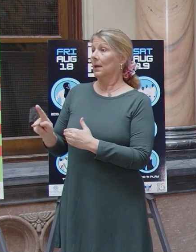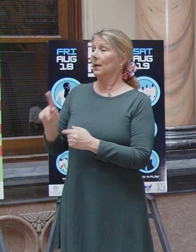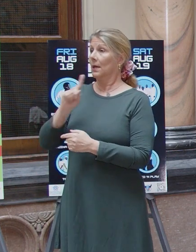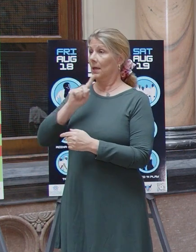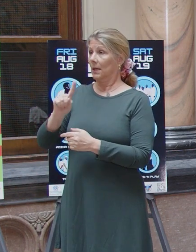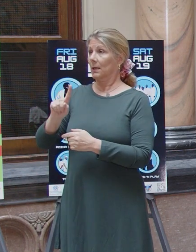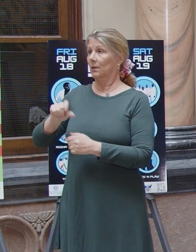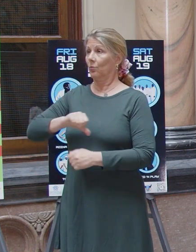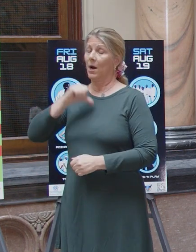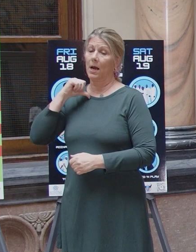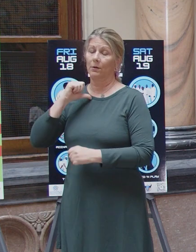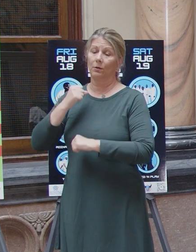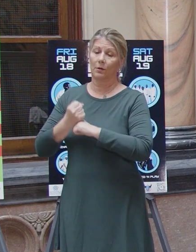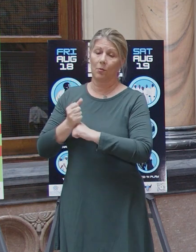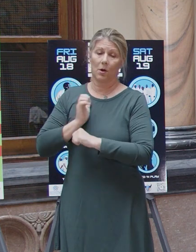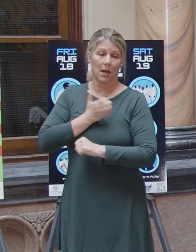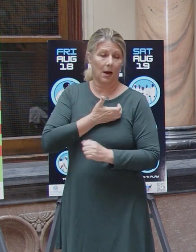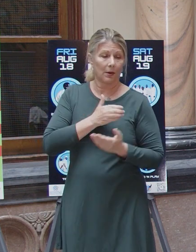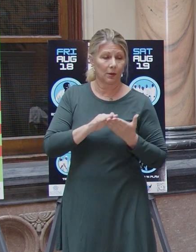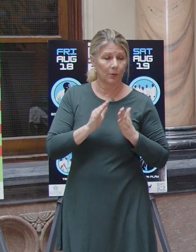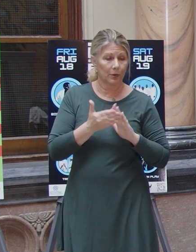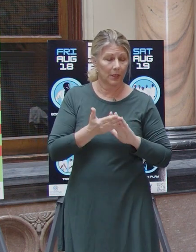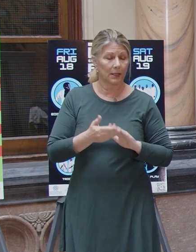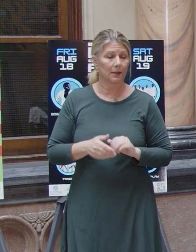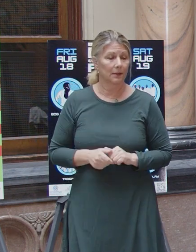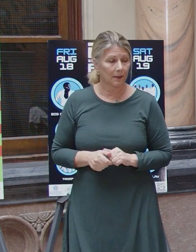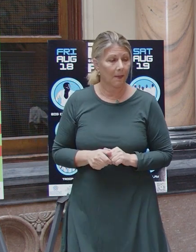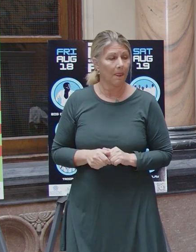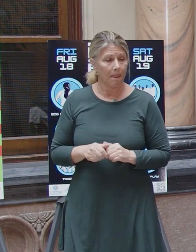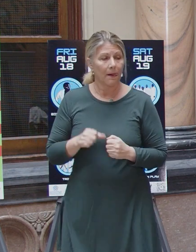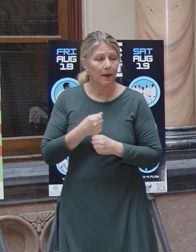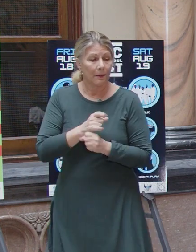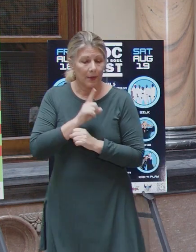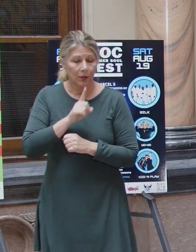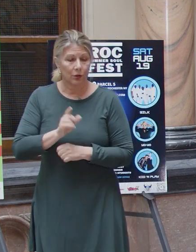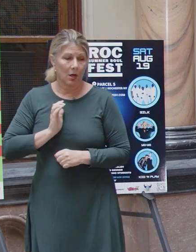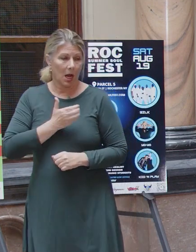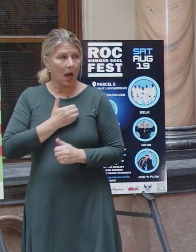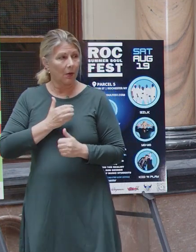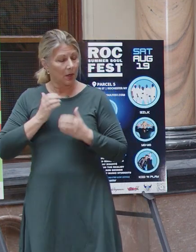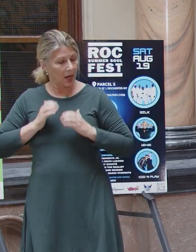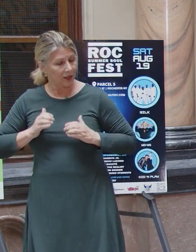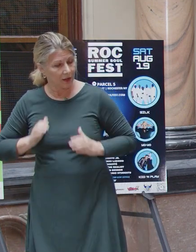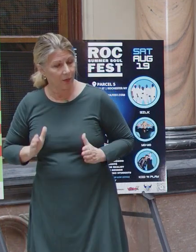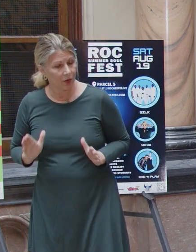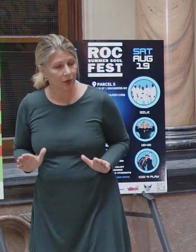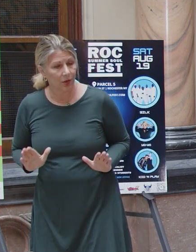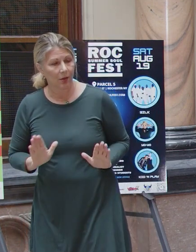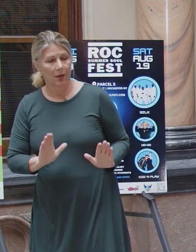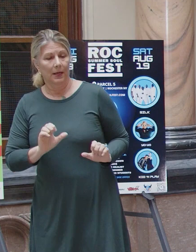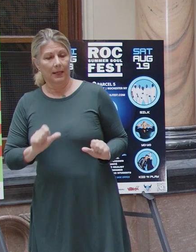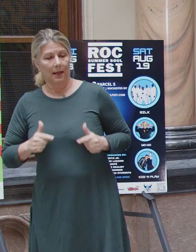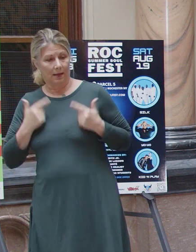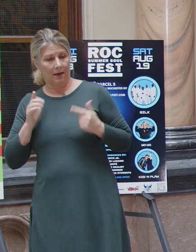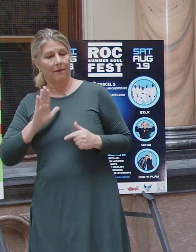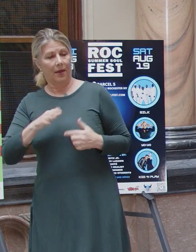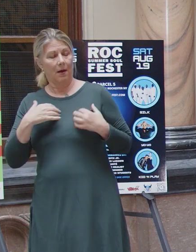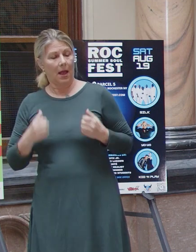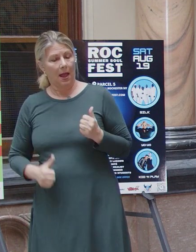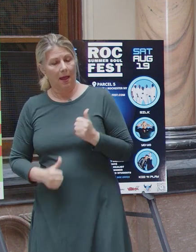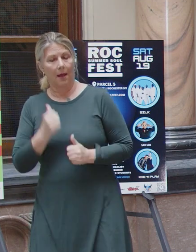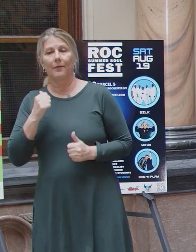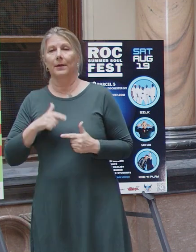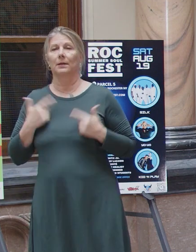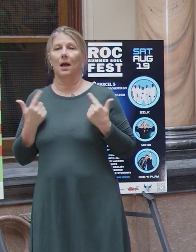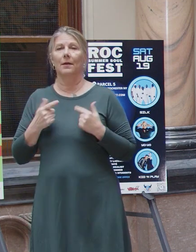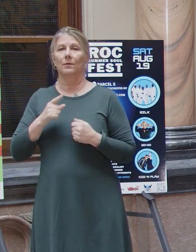invest in the communities we serve to ensure our customers and communities can live their healthiest lives. We are committed